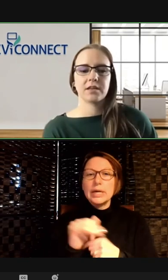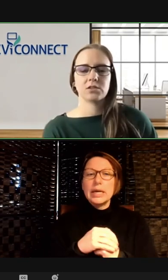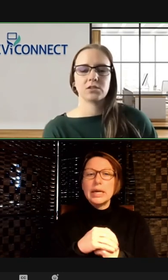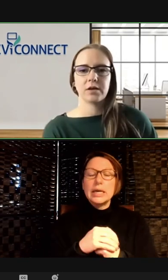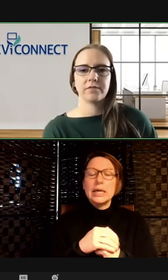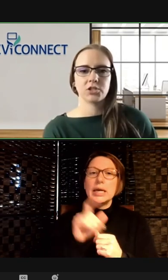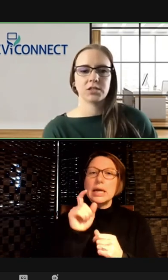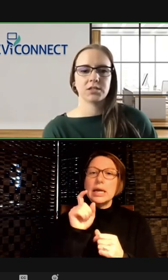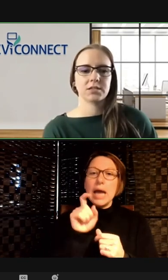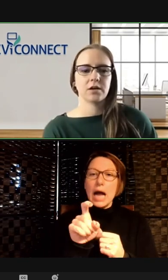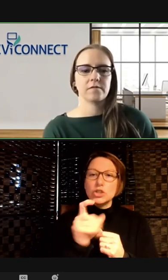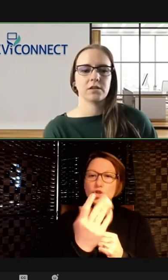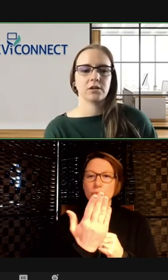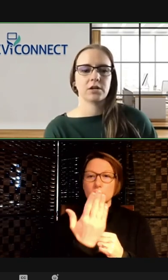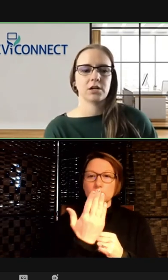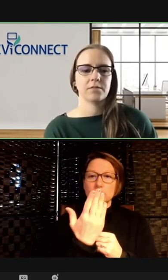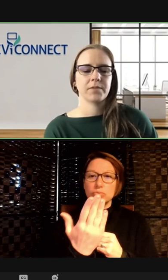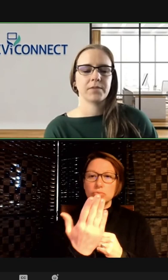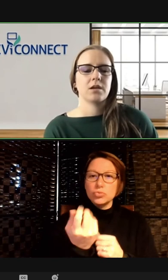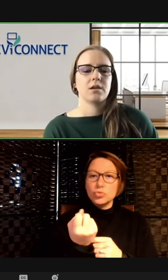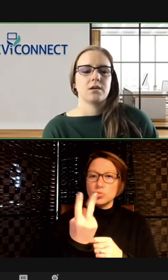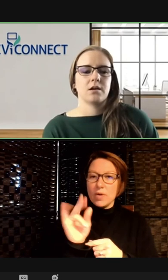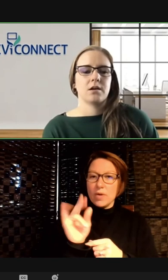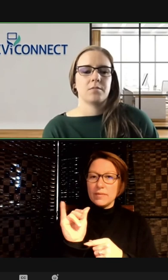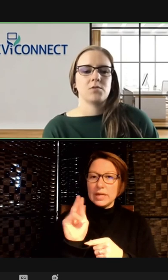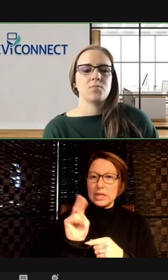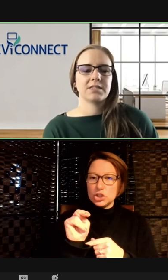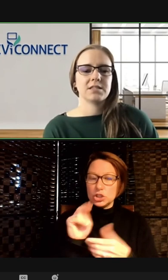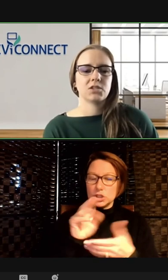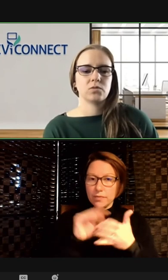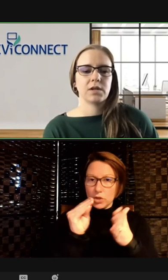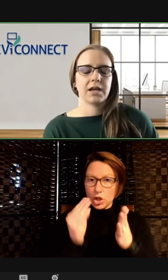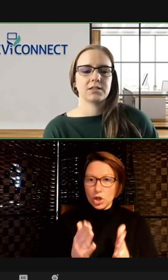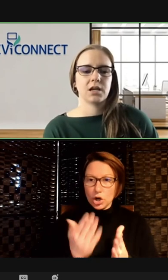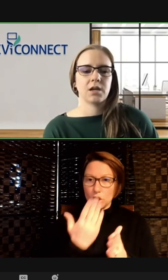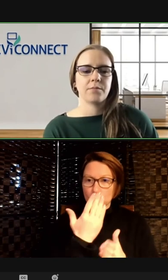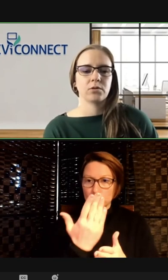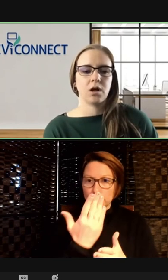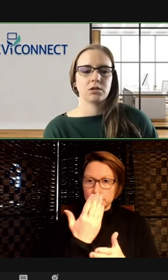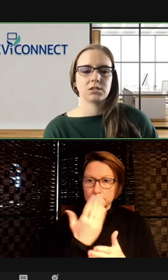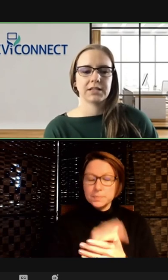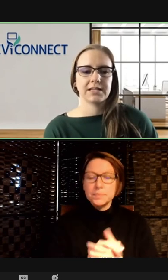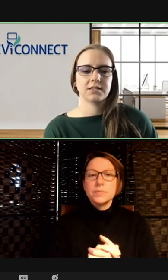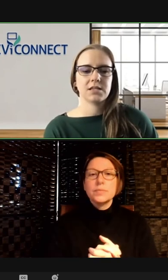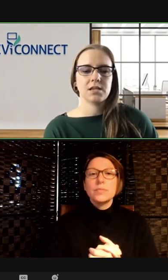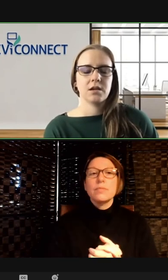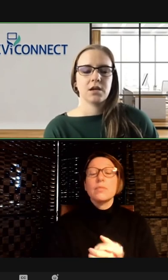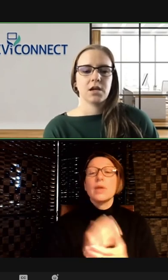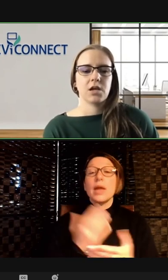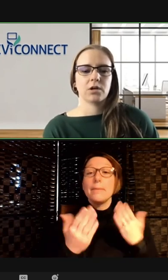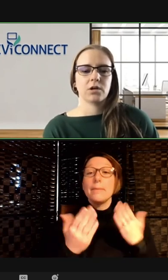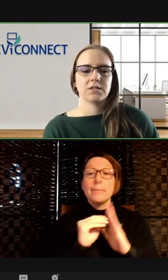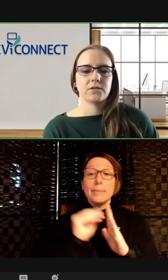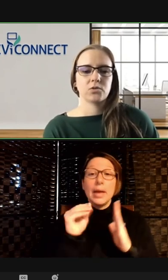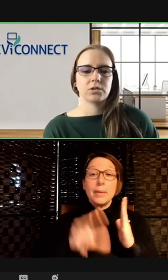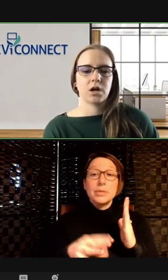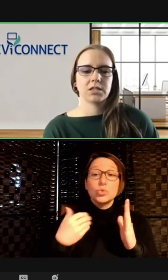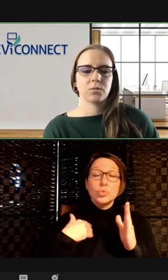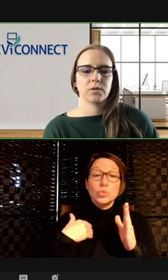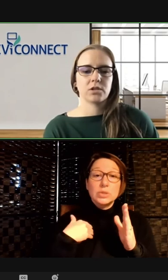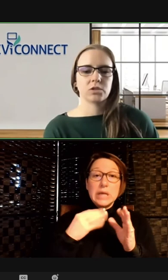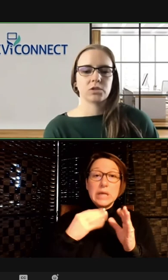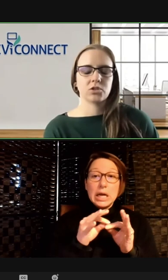close, so within 12 inches of the learner. You might see the student has a prolonged latency and regards